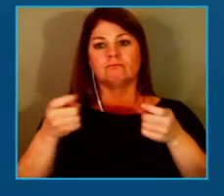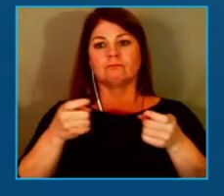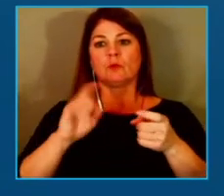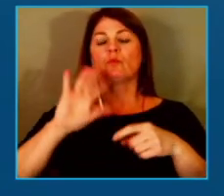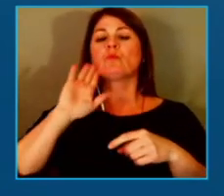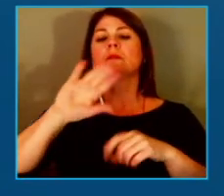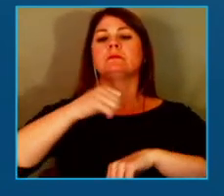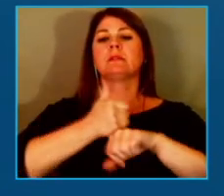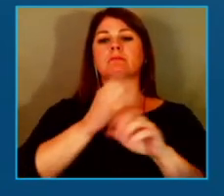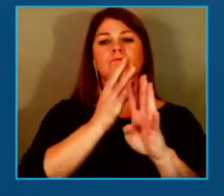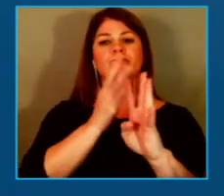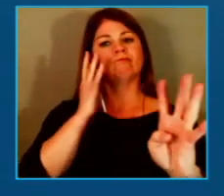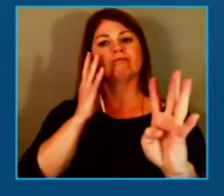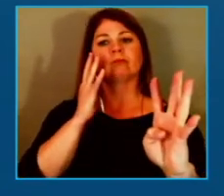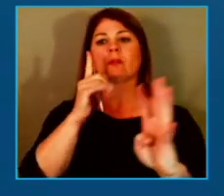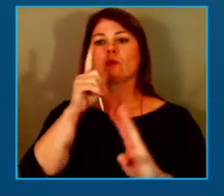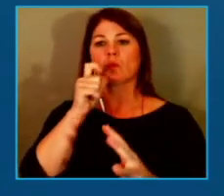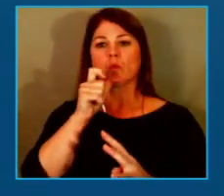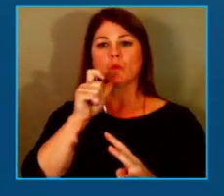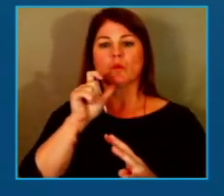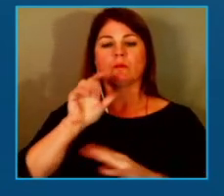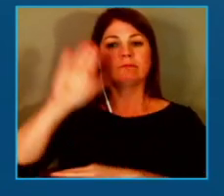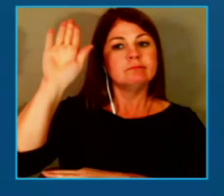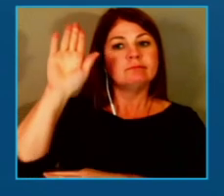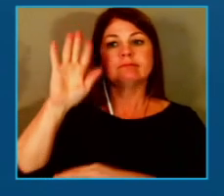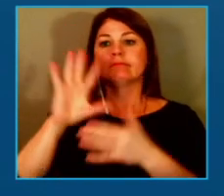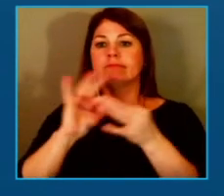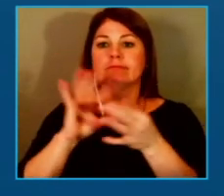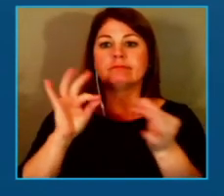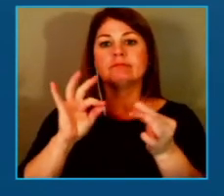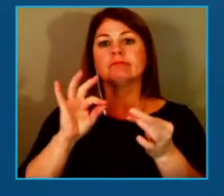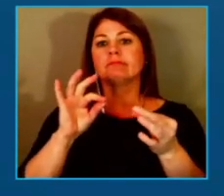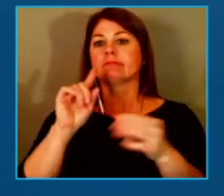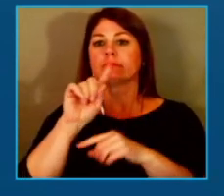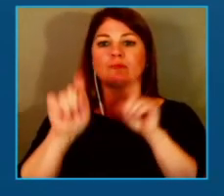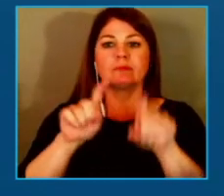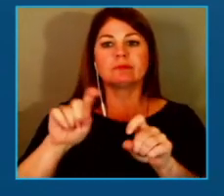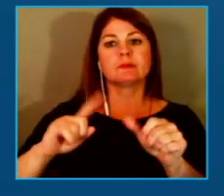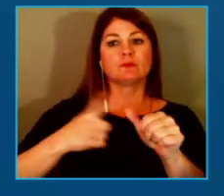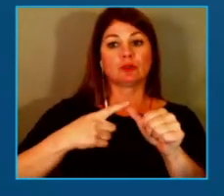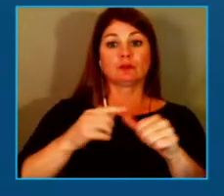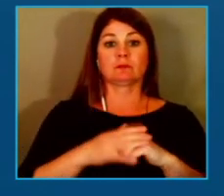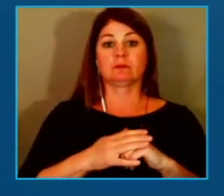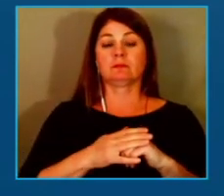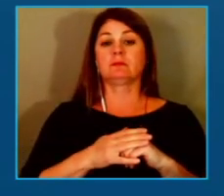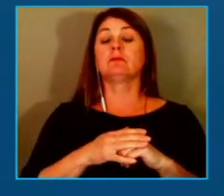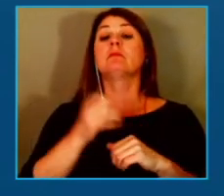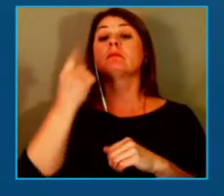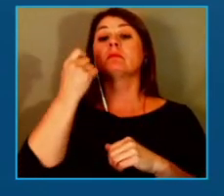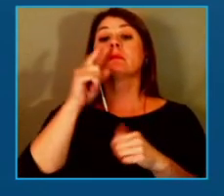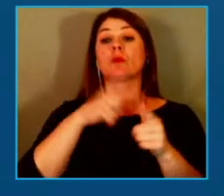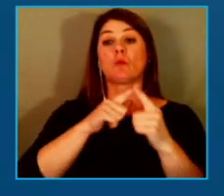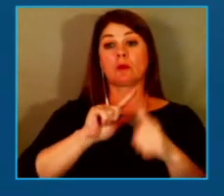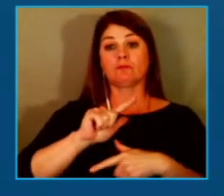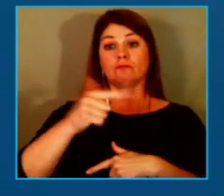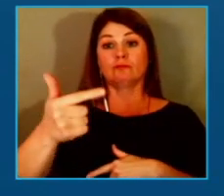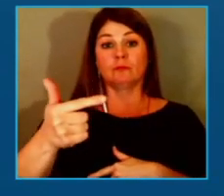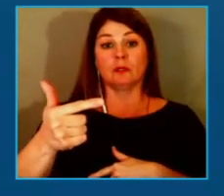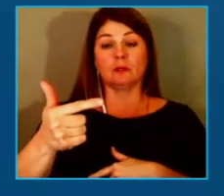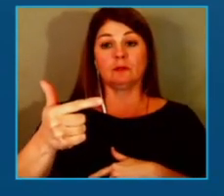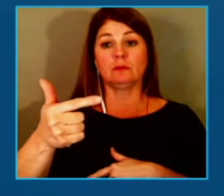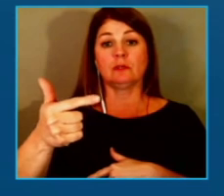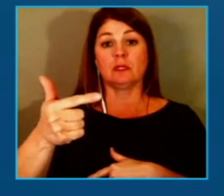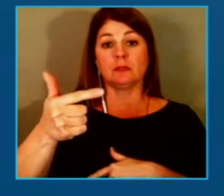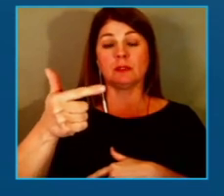that we'll use to call on each member. When it is your turn to speak, you will be